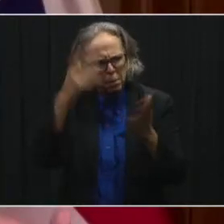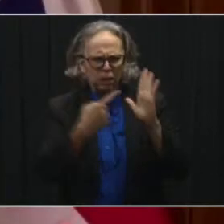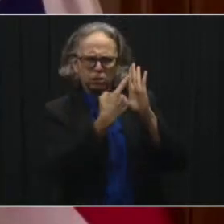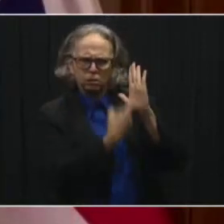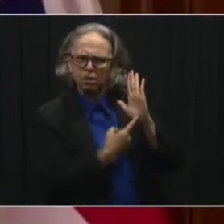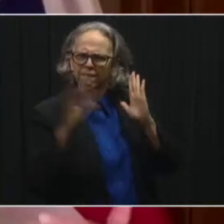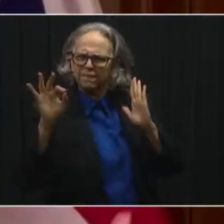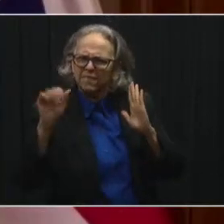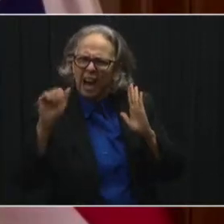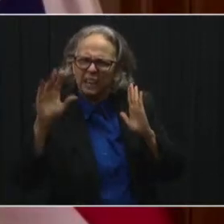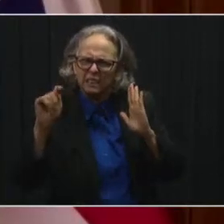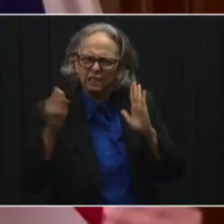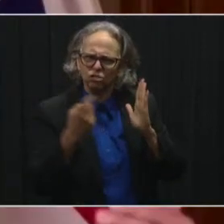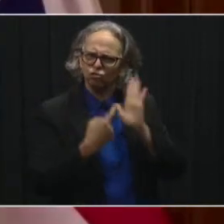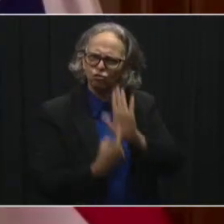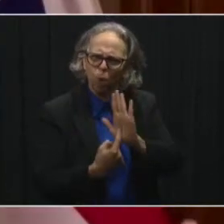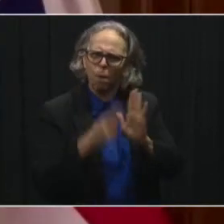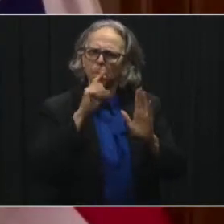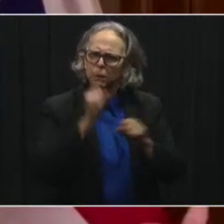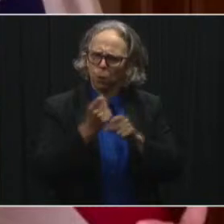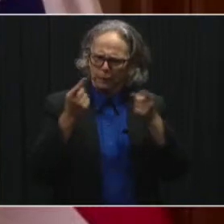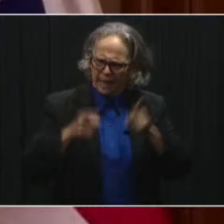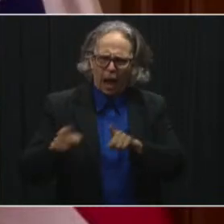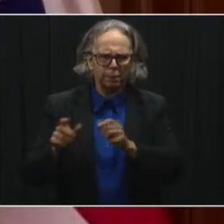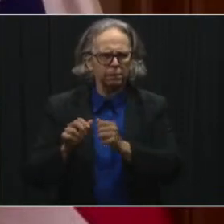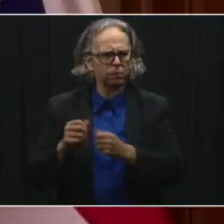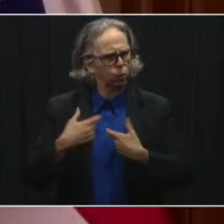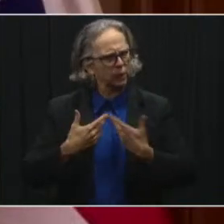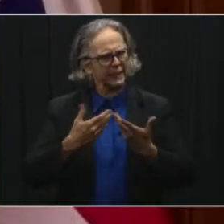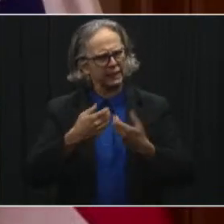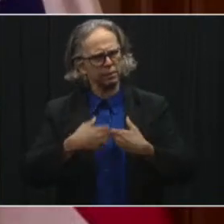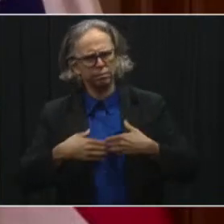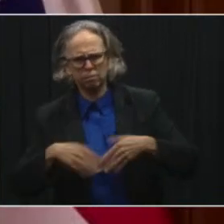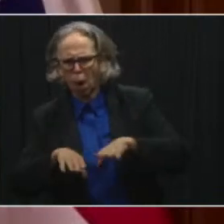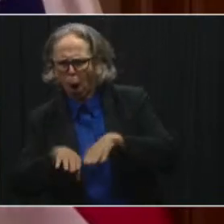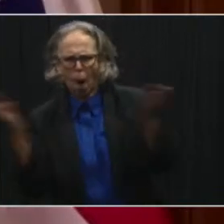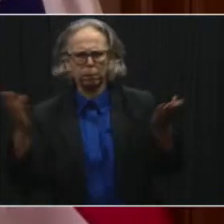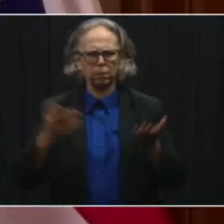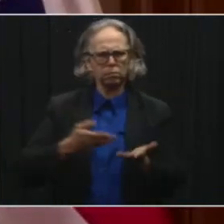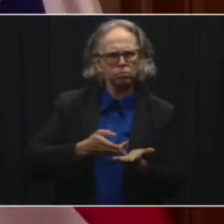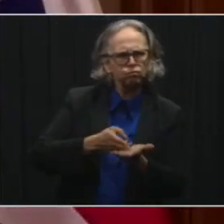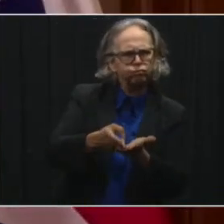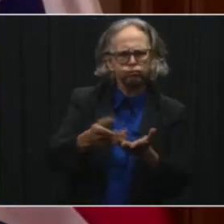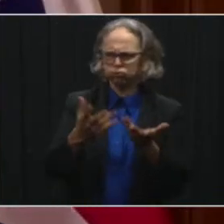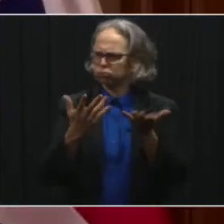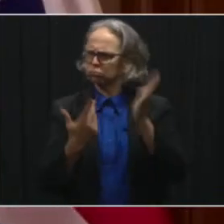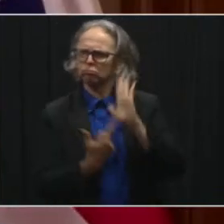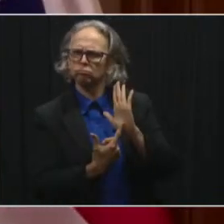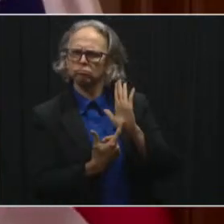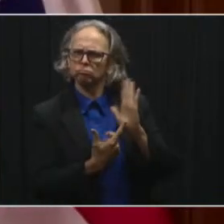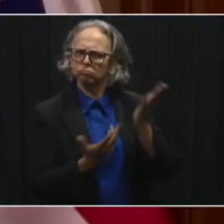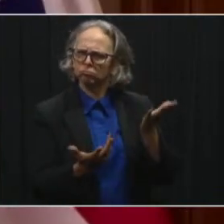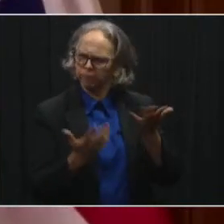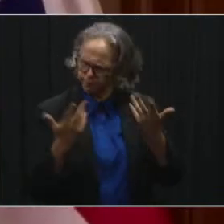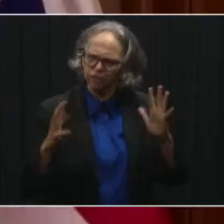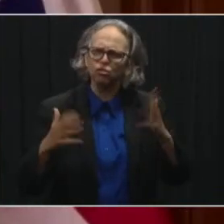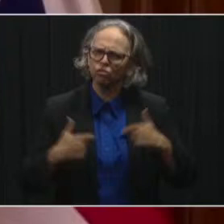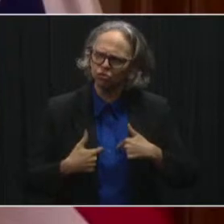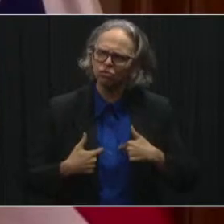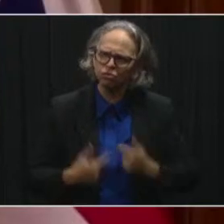at least the best we knew it at that particular day. And there's nobody better than the